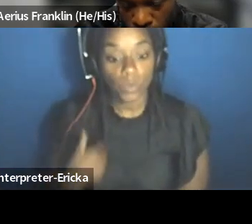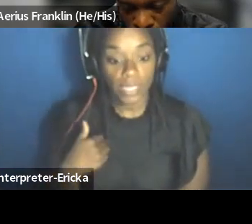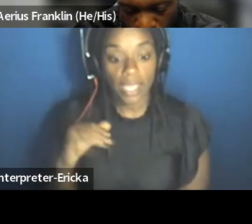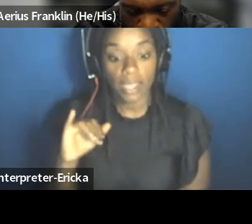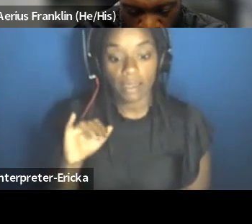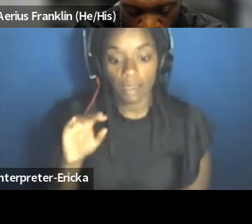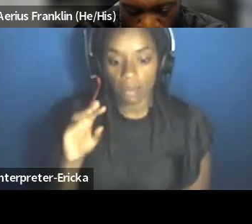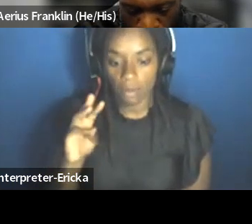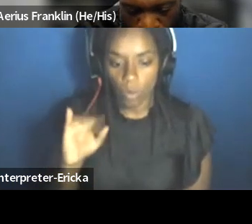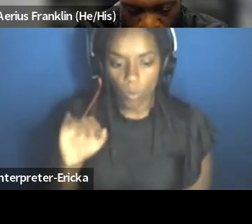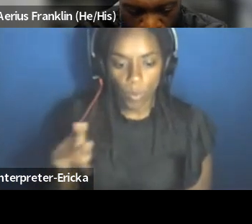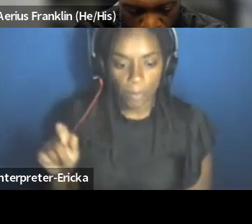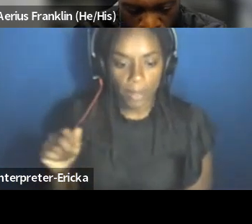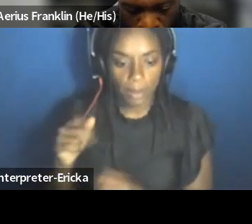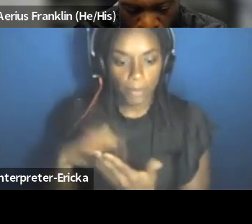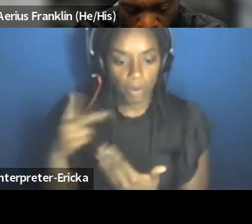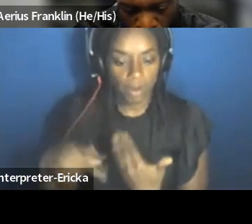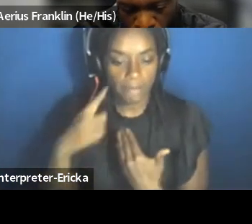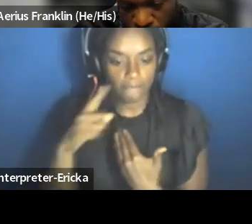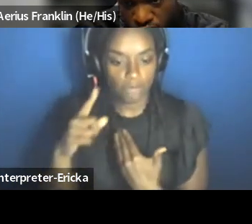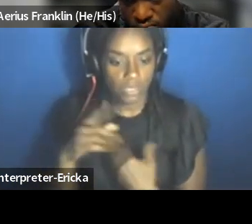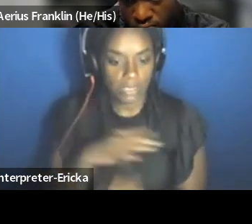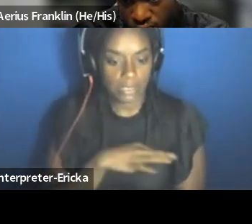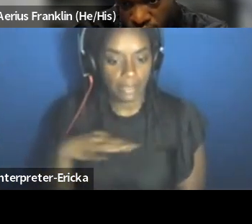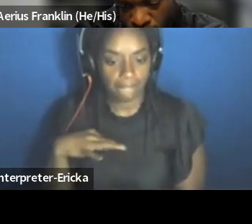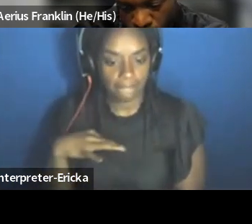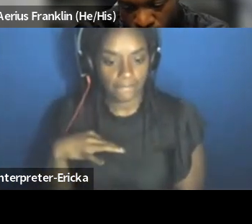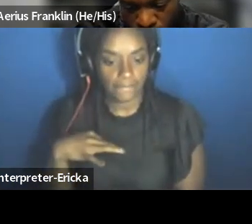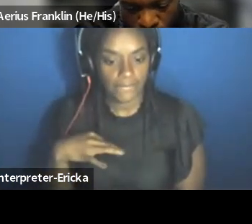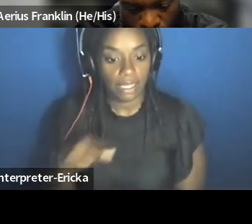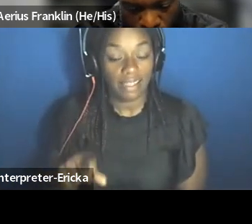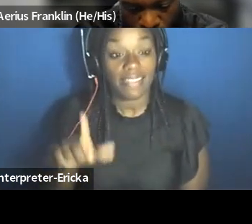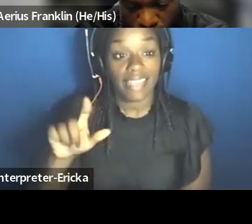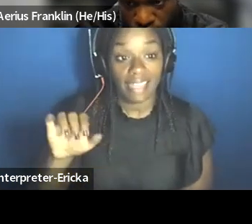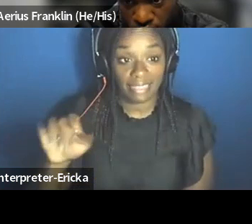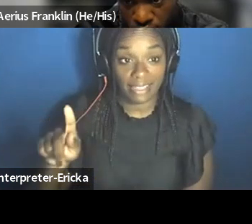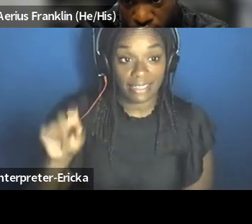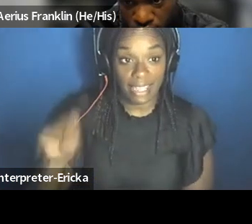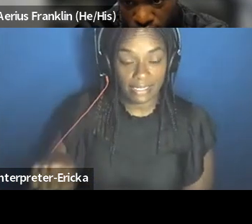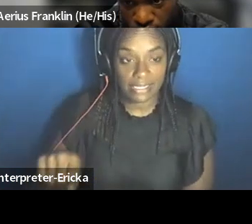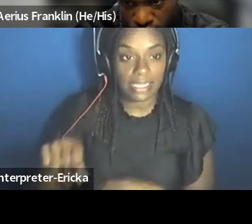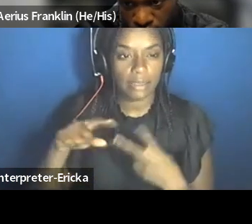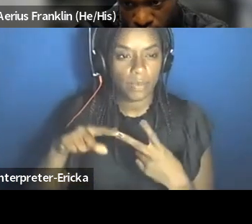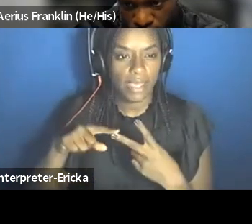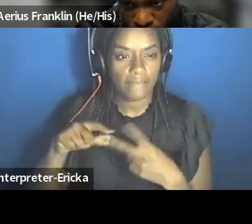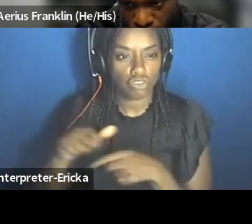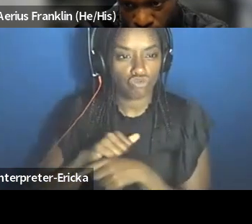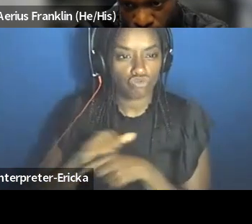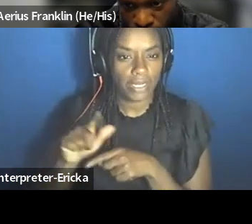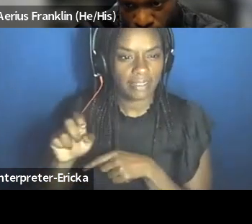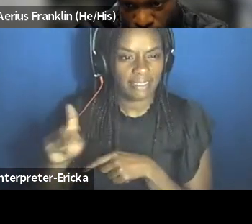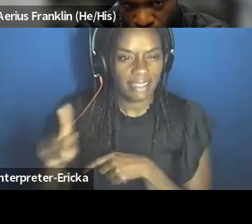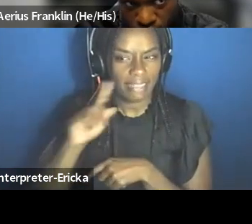staff that work like this. Oh, thank you. There's that link, but then there's the training link. I think it's through the